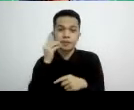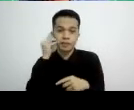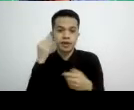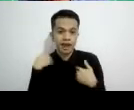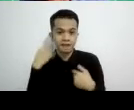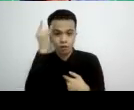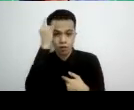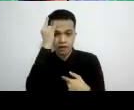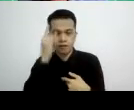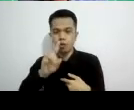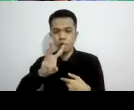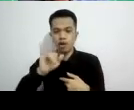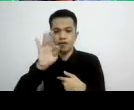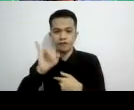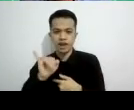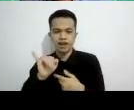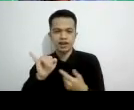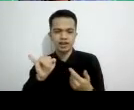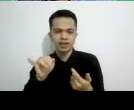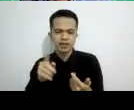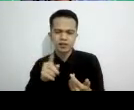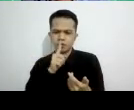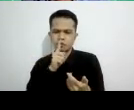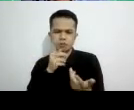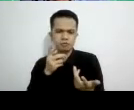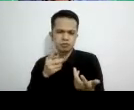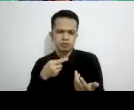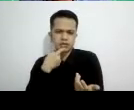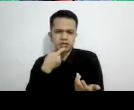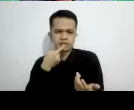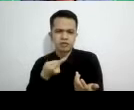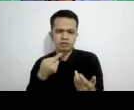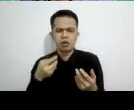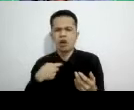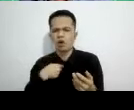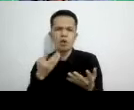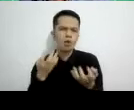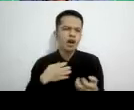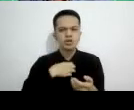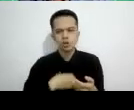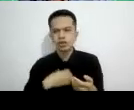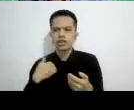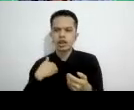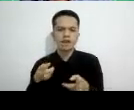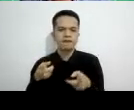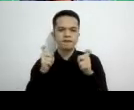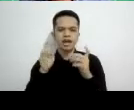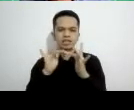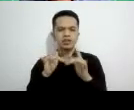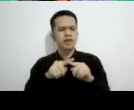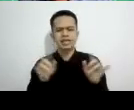network. It's of course difficult. I think someone mentioned that they wish they had faster internet to make their work better, but it's the same